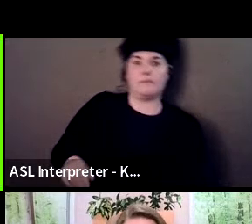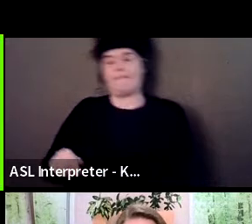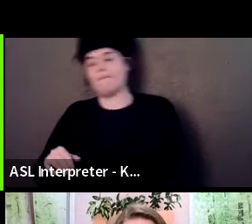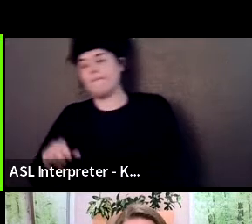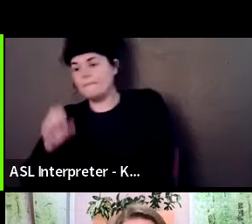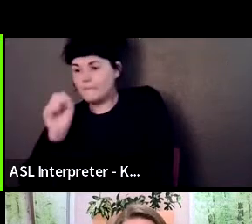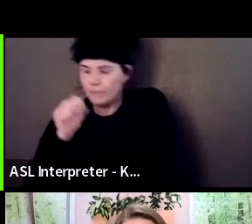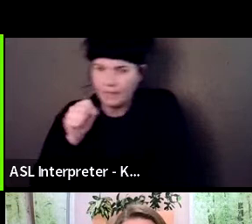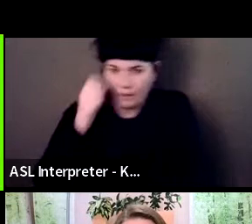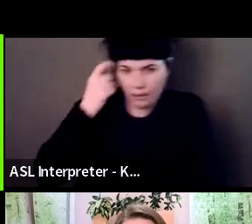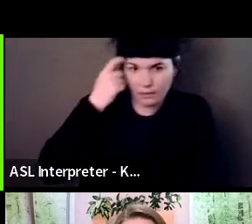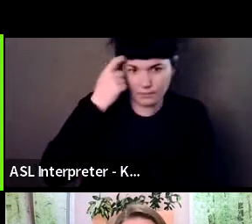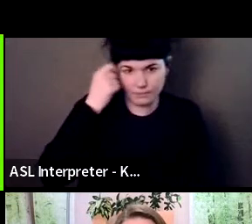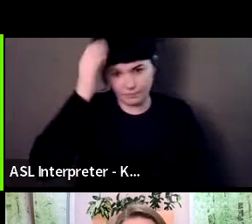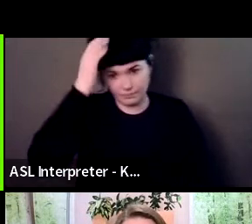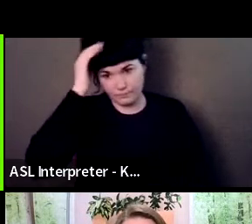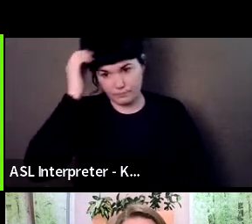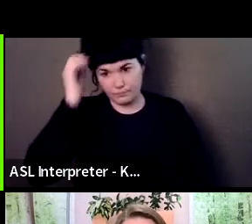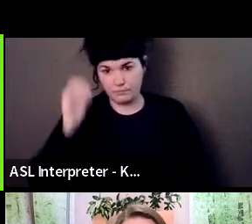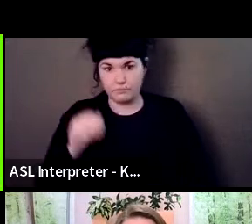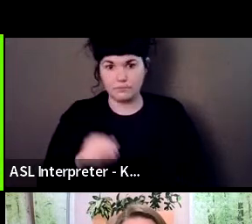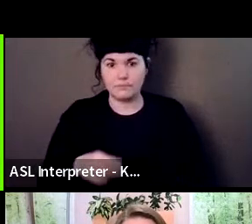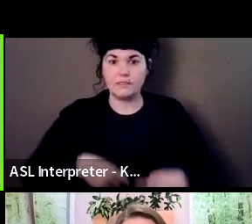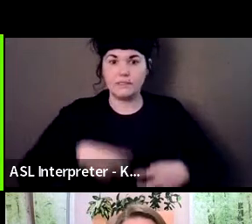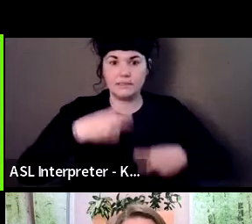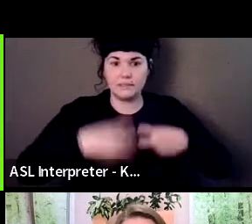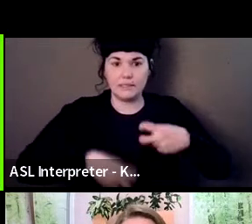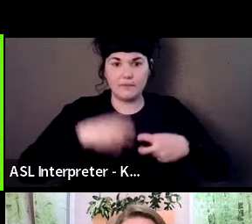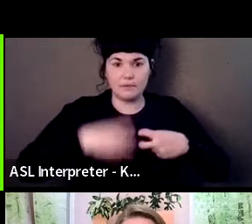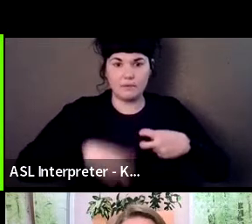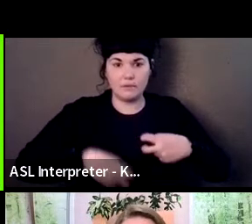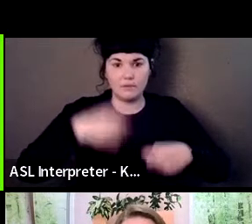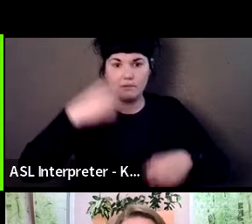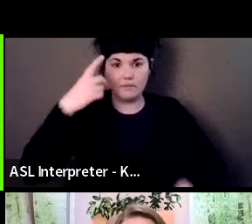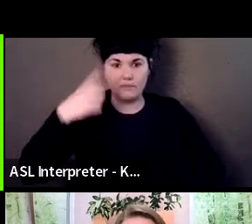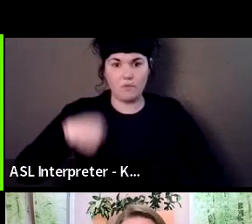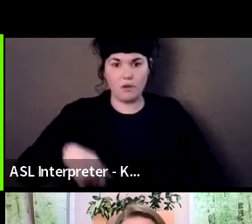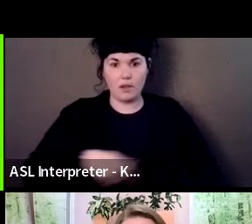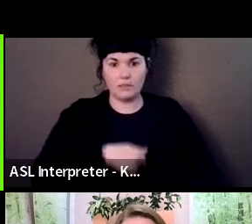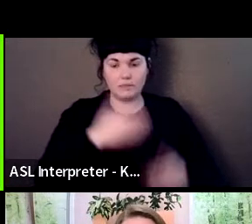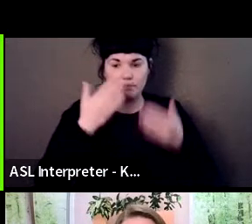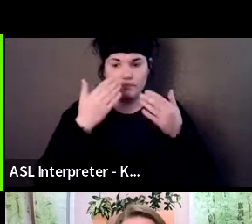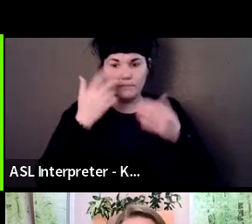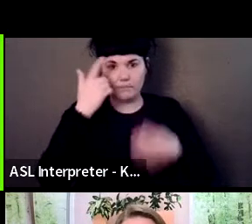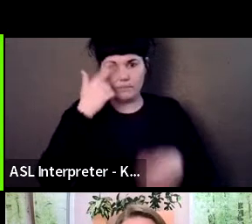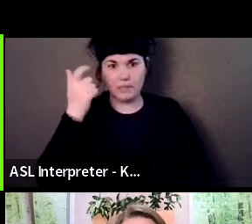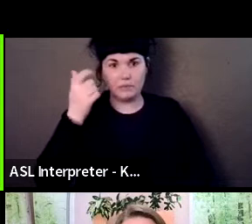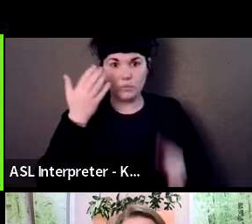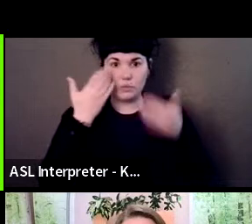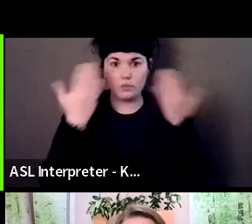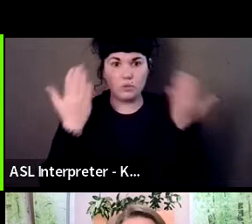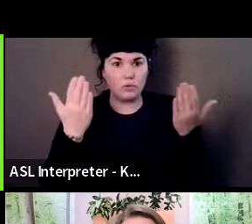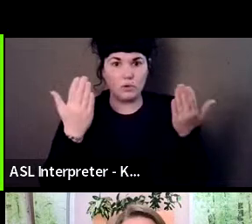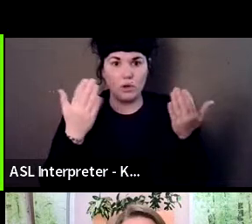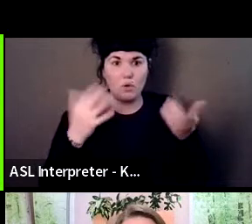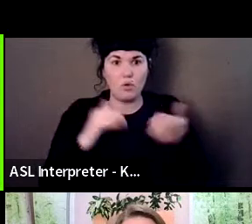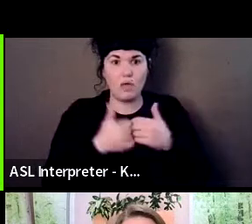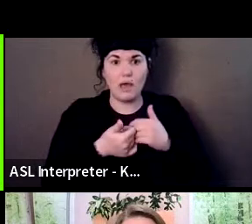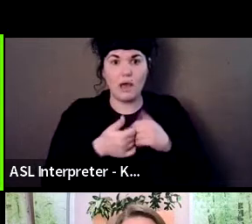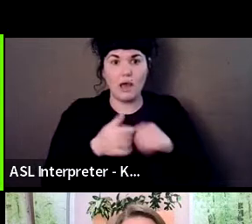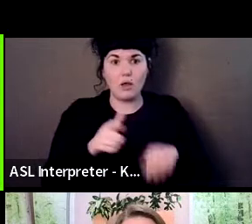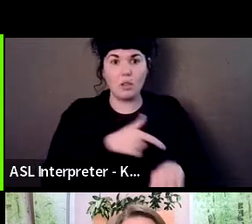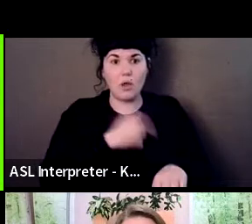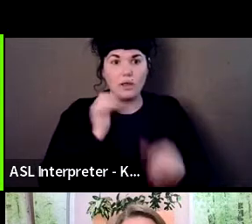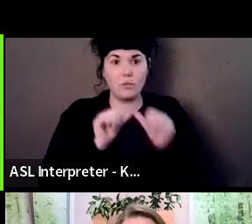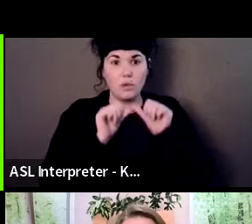Yeah, it's difficult for us because we don't know how long it's going to last and what the exact costs are. What